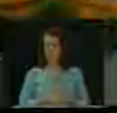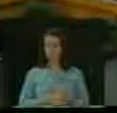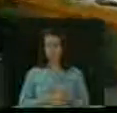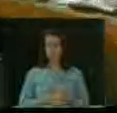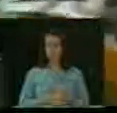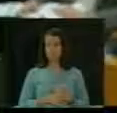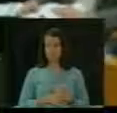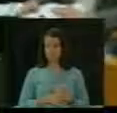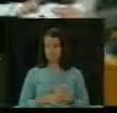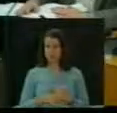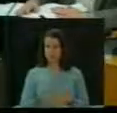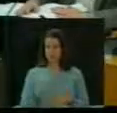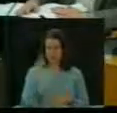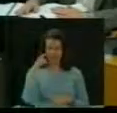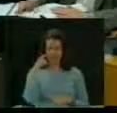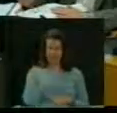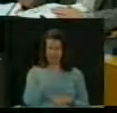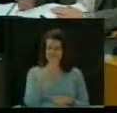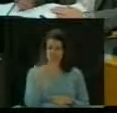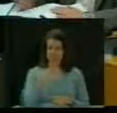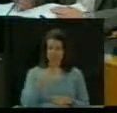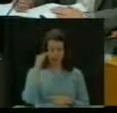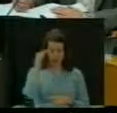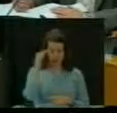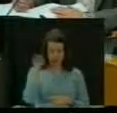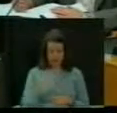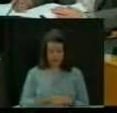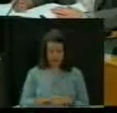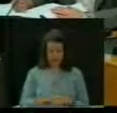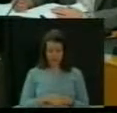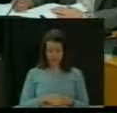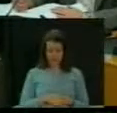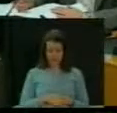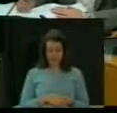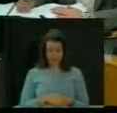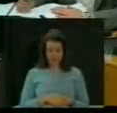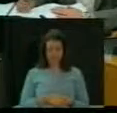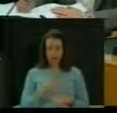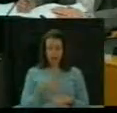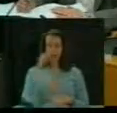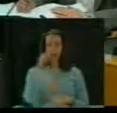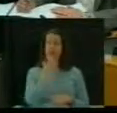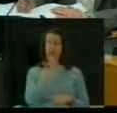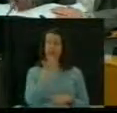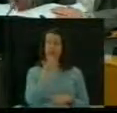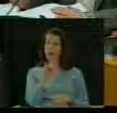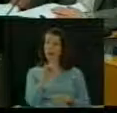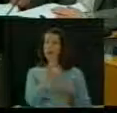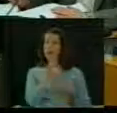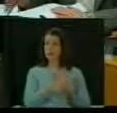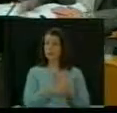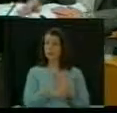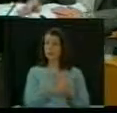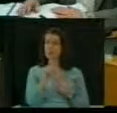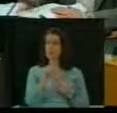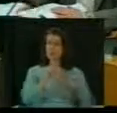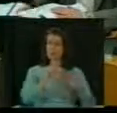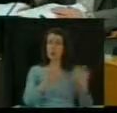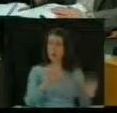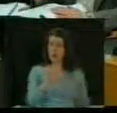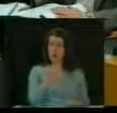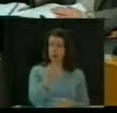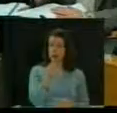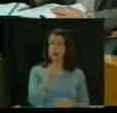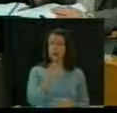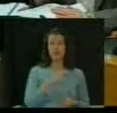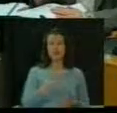Guys, I just think this is a bad idea. I certainly think that our ethics policy needs to be clarified,